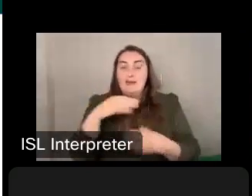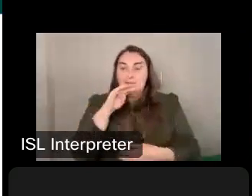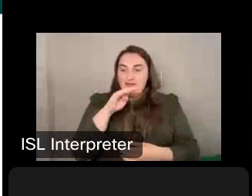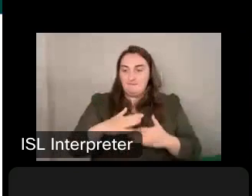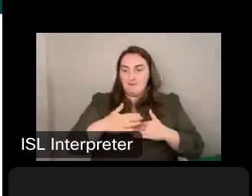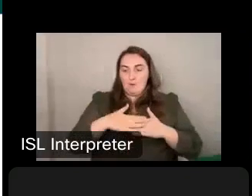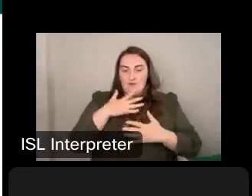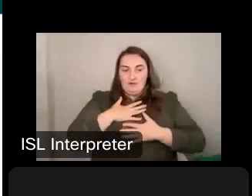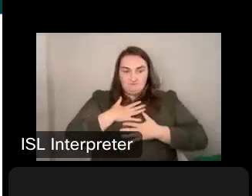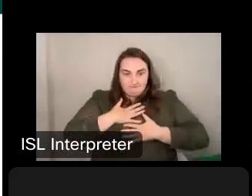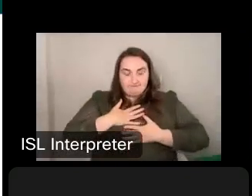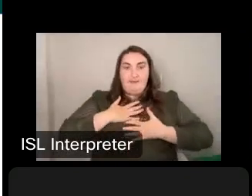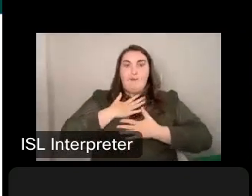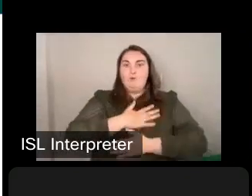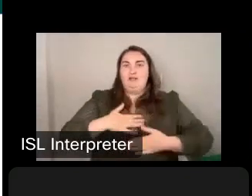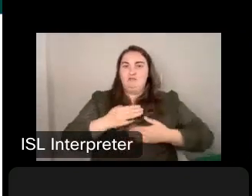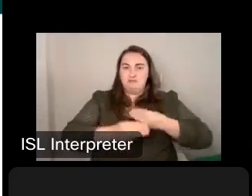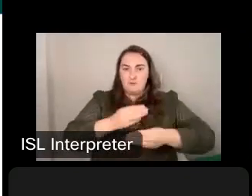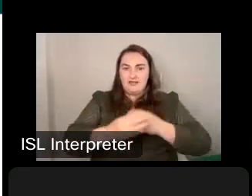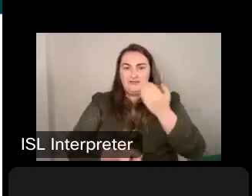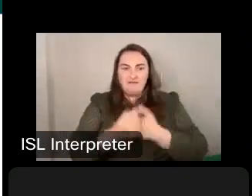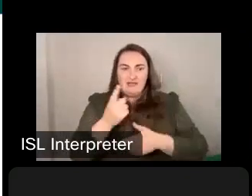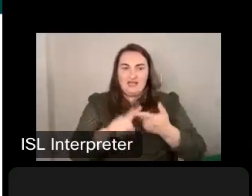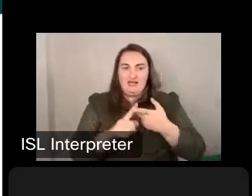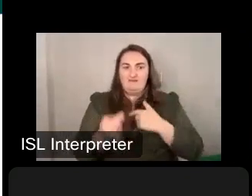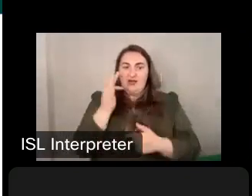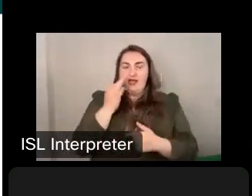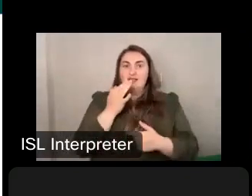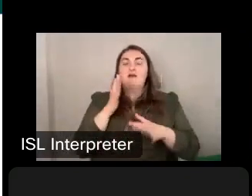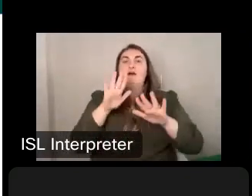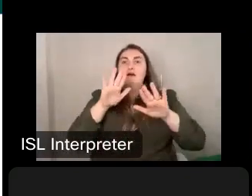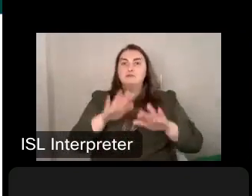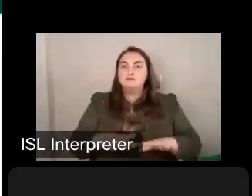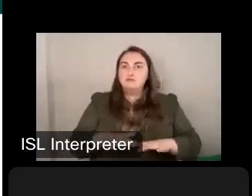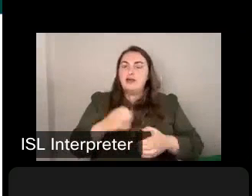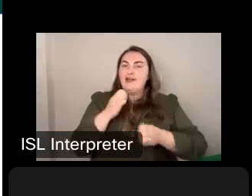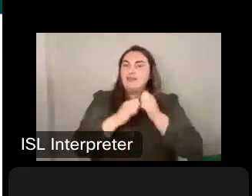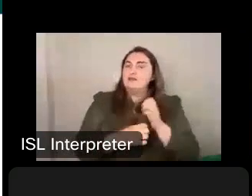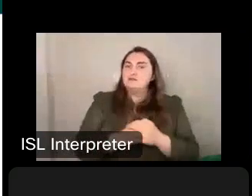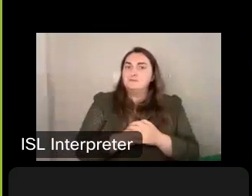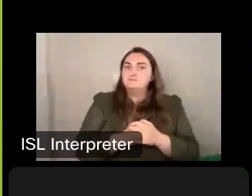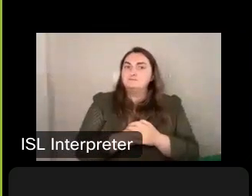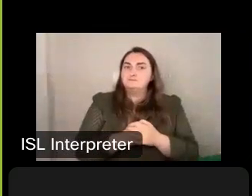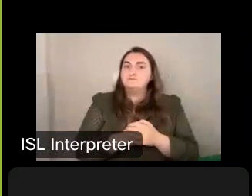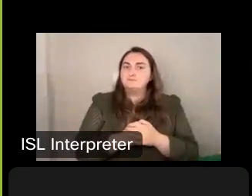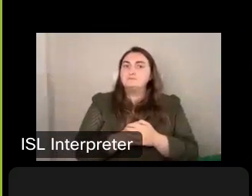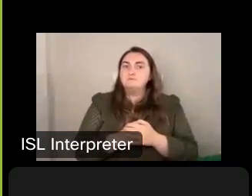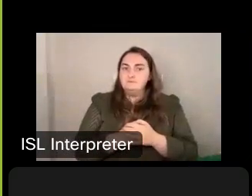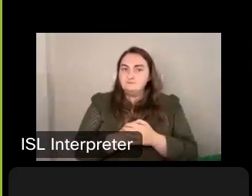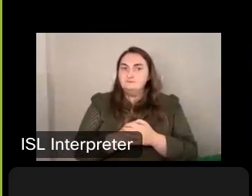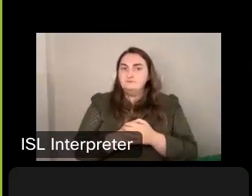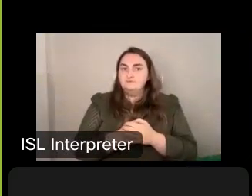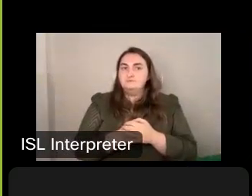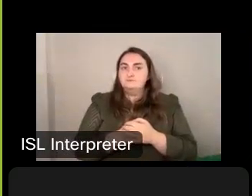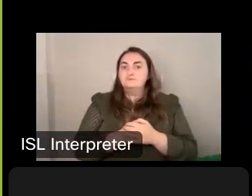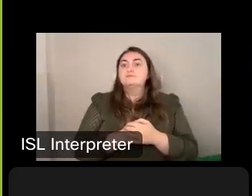difficult to emotionally process the event and reach closure for those staff. Next slide. This is